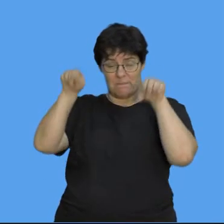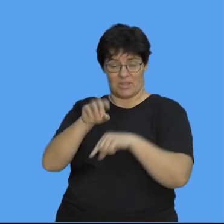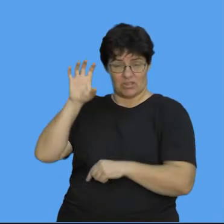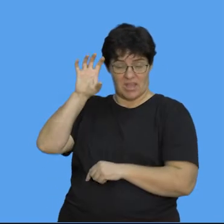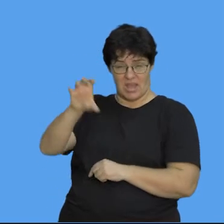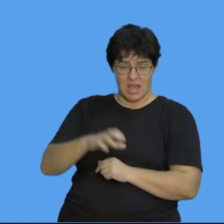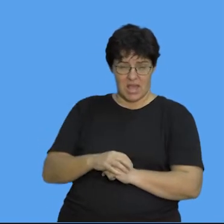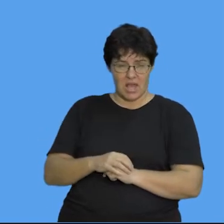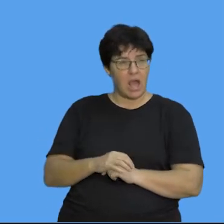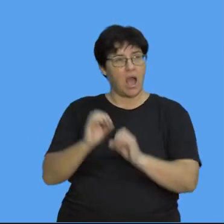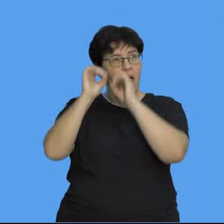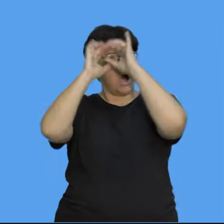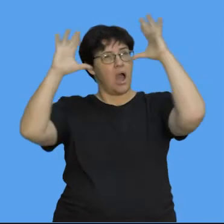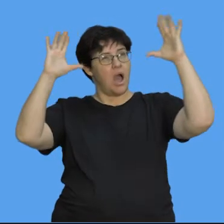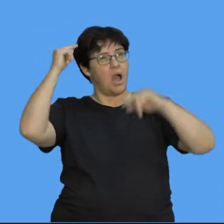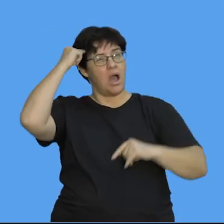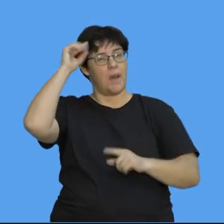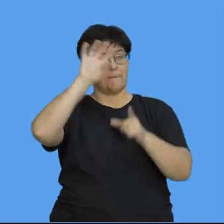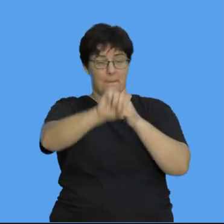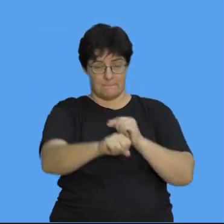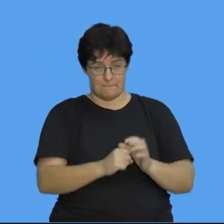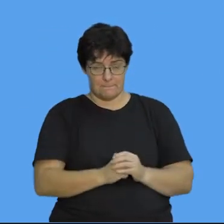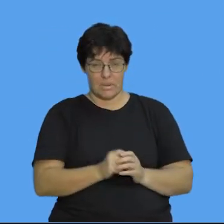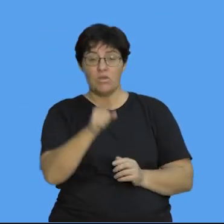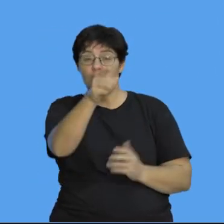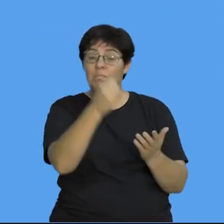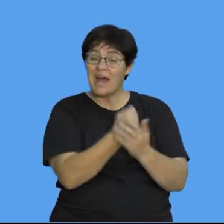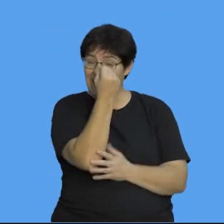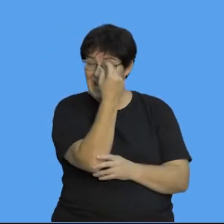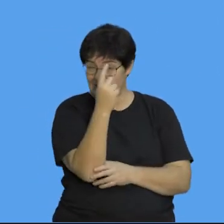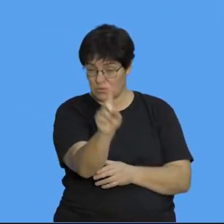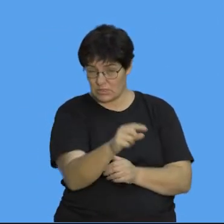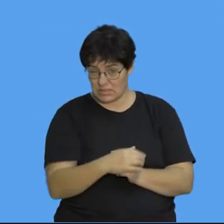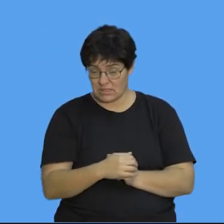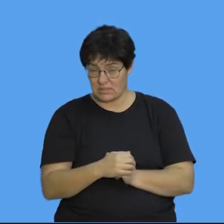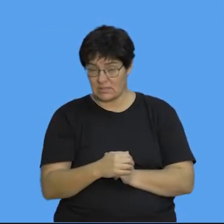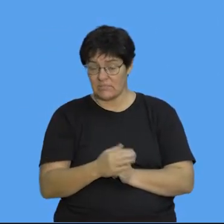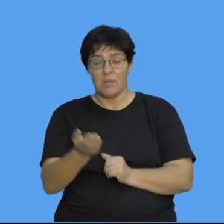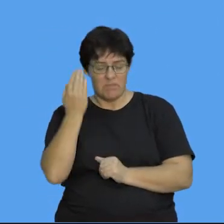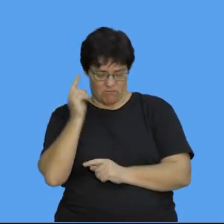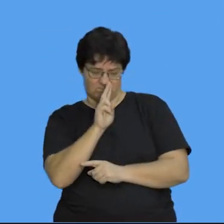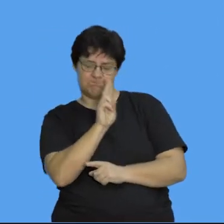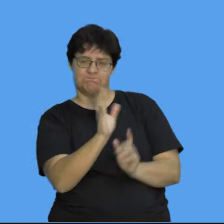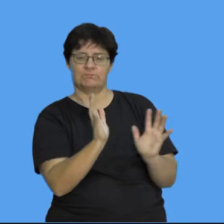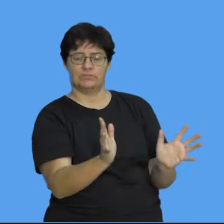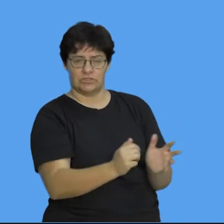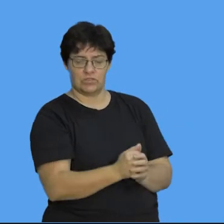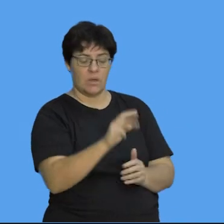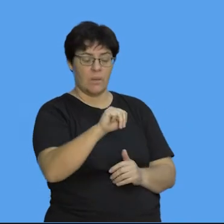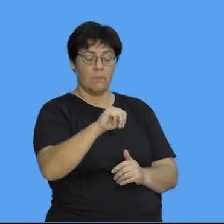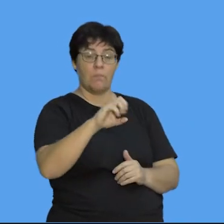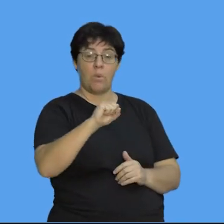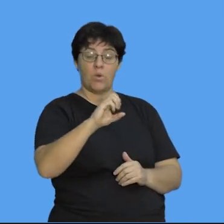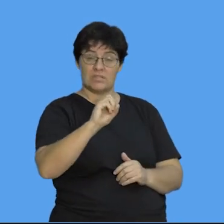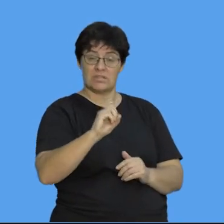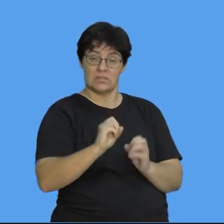right, I've done a picture over here. You've got to have the picture in your head. I want you to understand, we looked earlier,